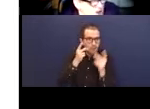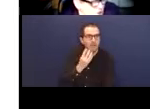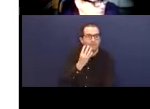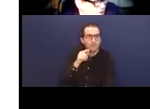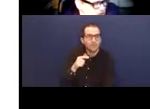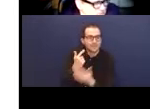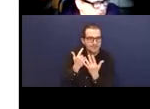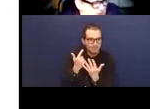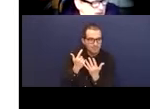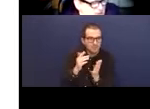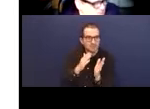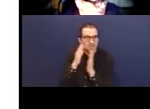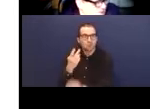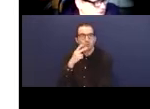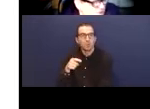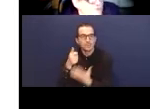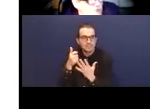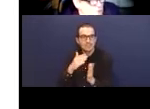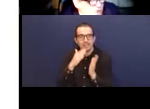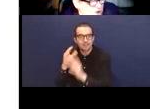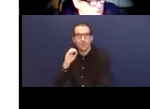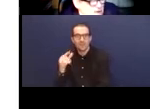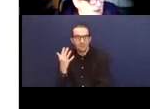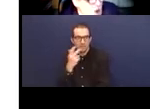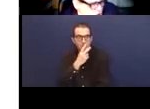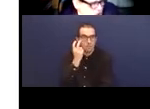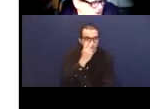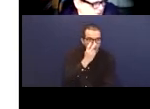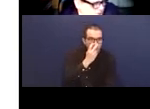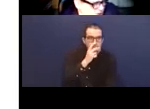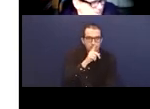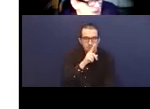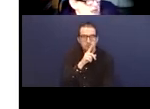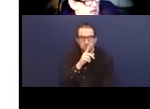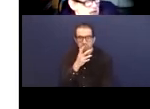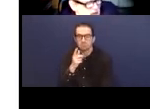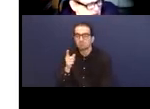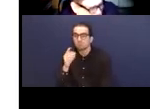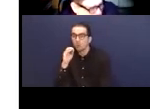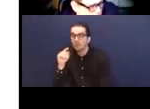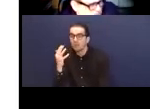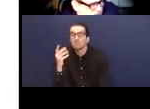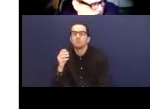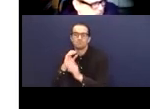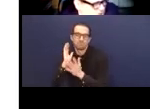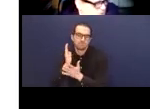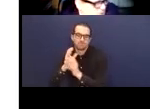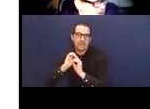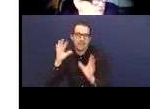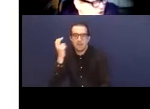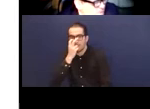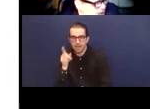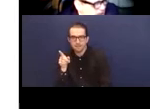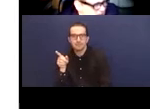Hearing, 3.7% some difficulty, 2.3% a lot of difficulty, who would benefit